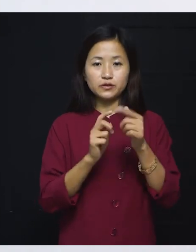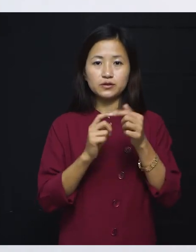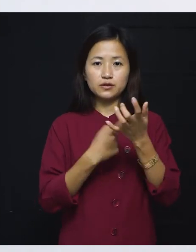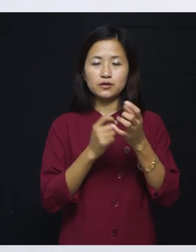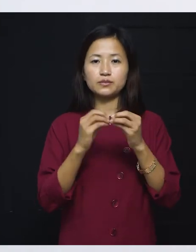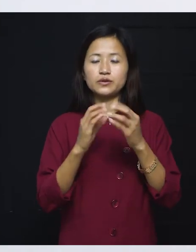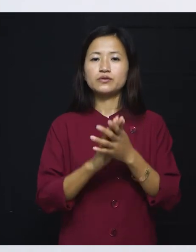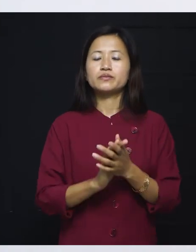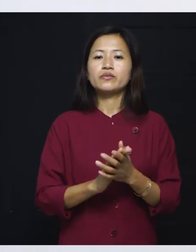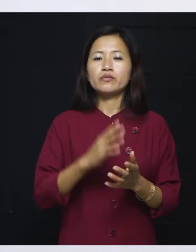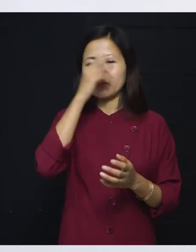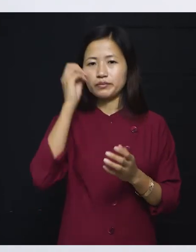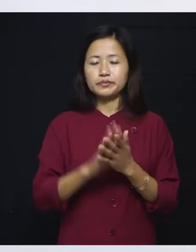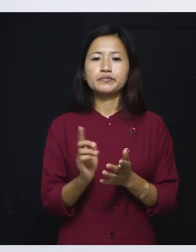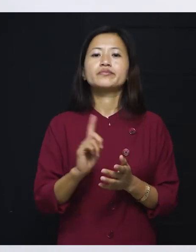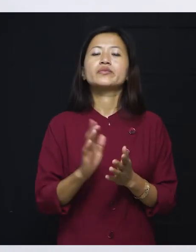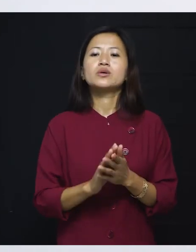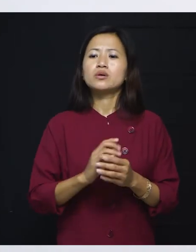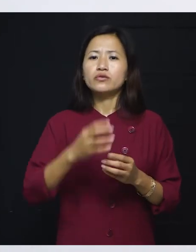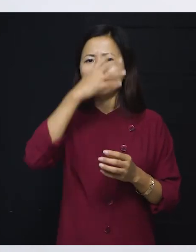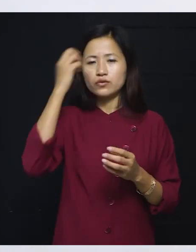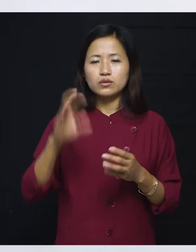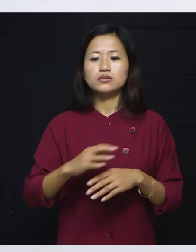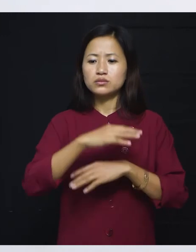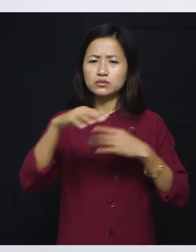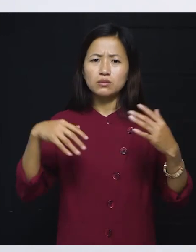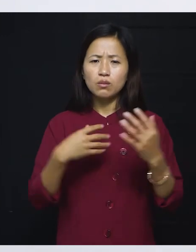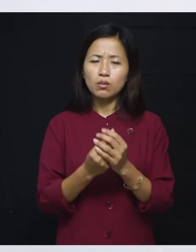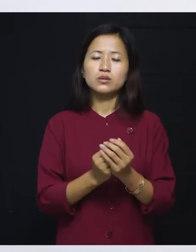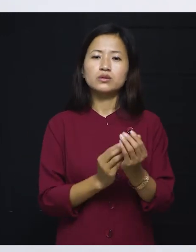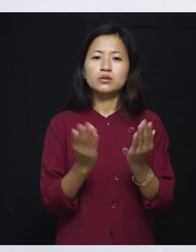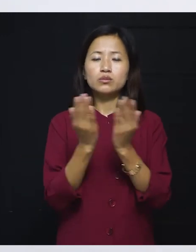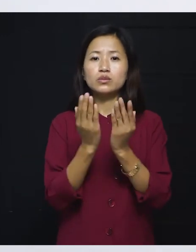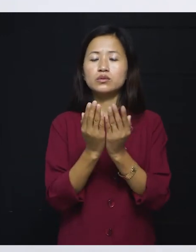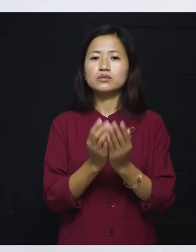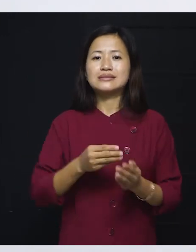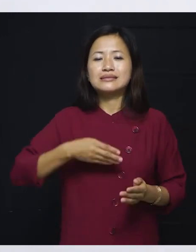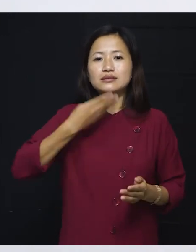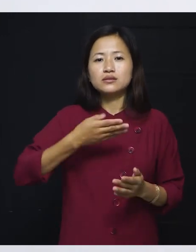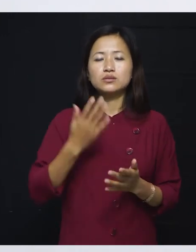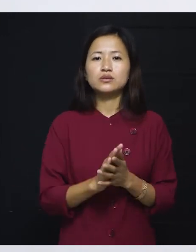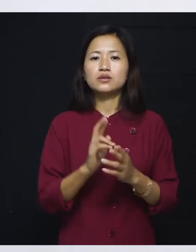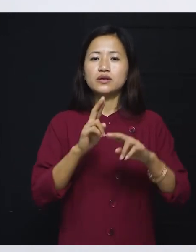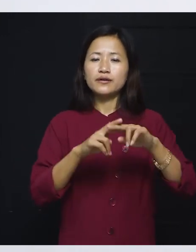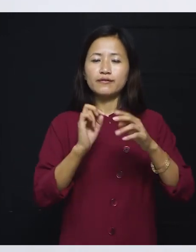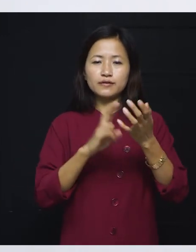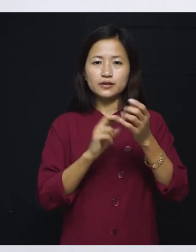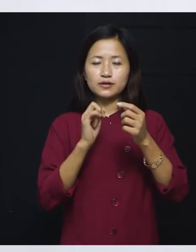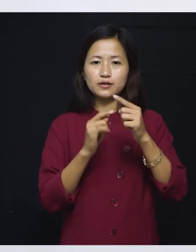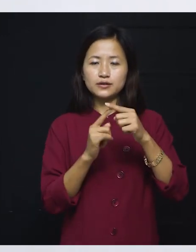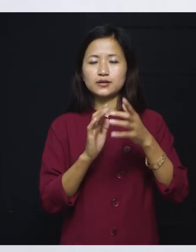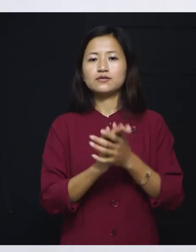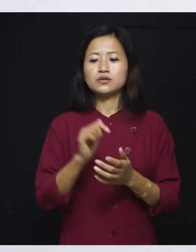go along the whole book, because all our grammar, the whole book deals with this. It will always come